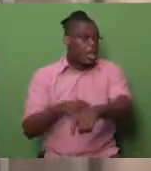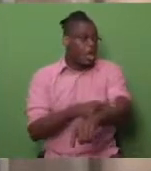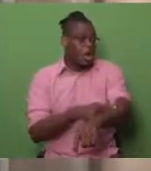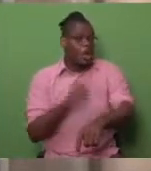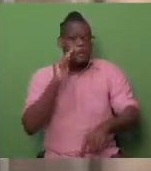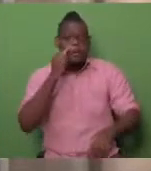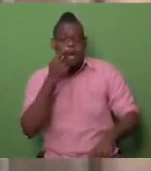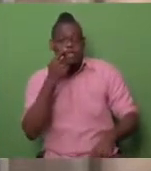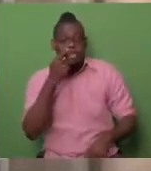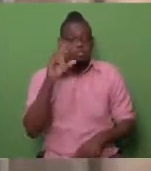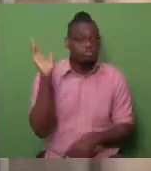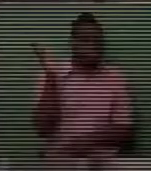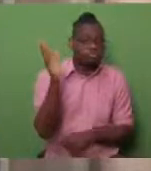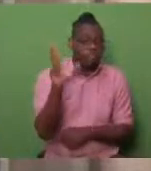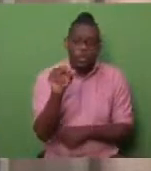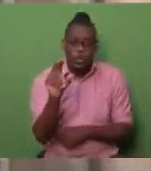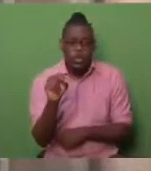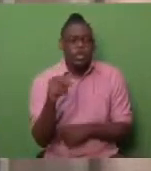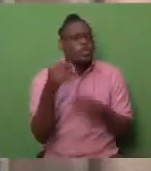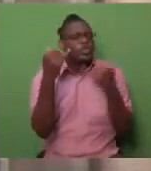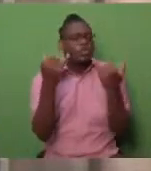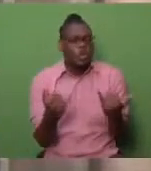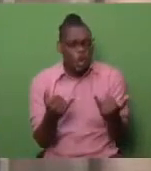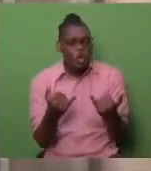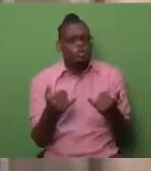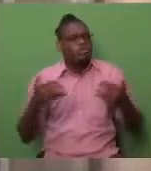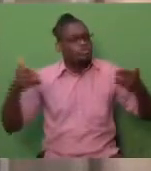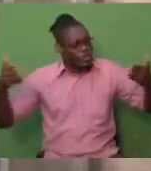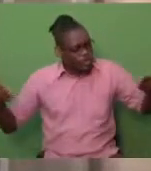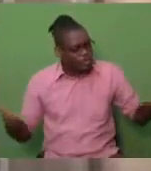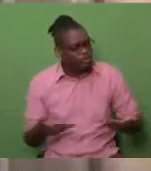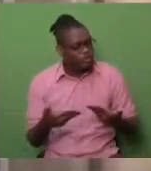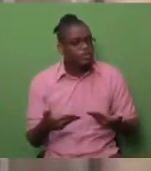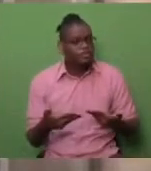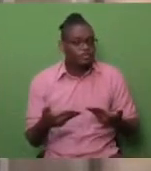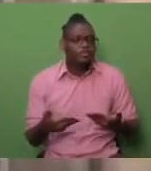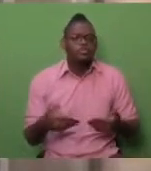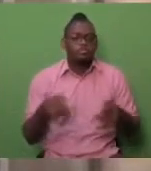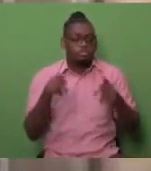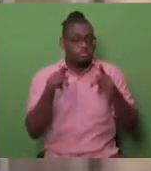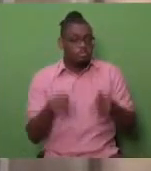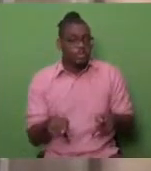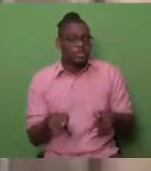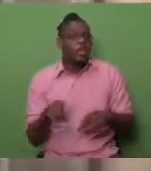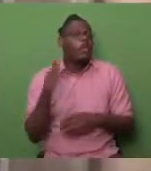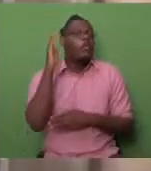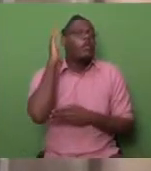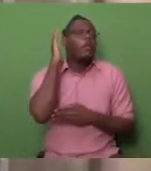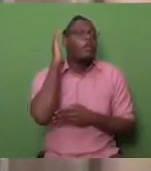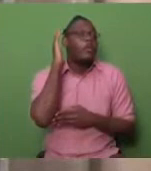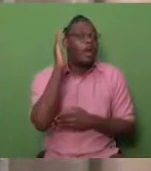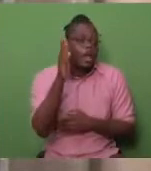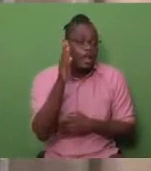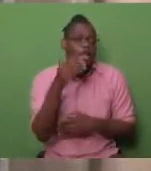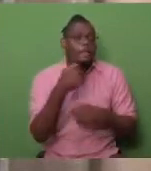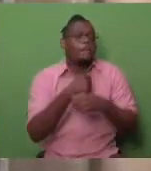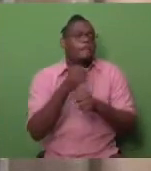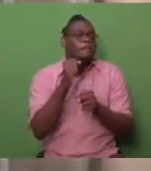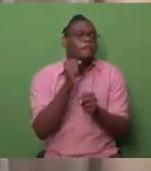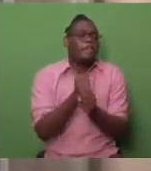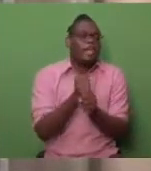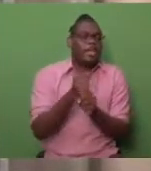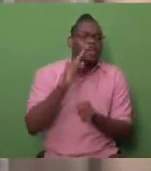introduce you to the person who will, Kamla Persad-Bisssessar. I trust, Madam, today, it is not my